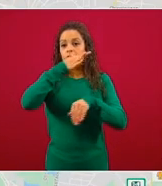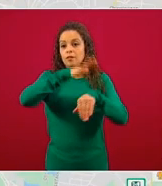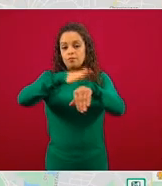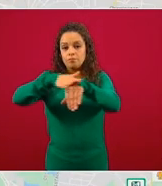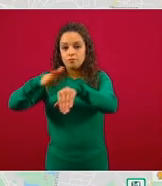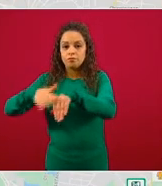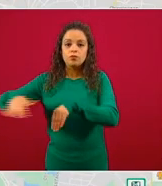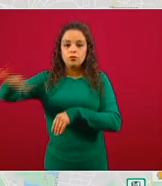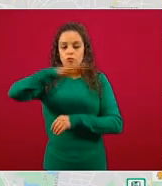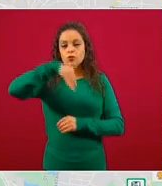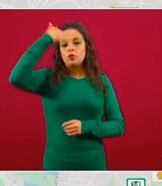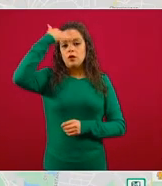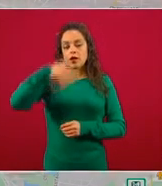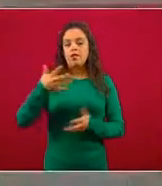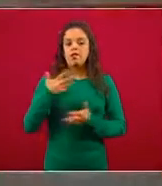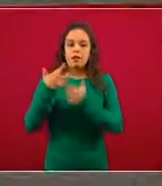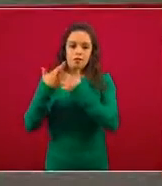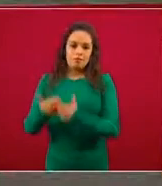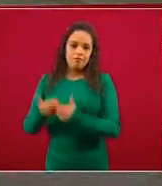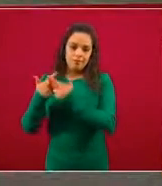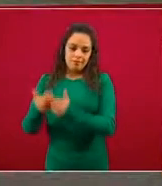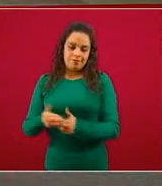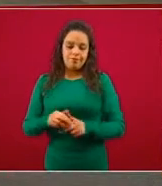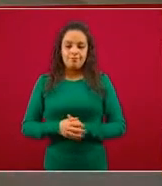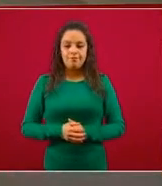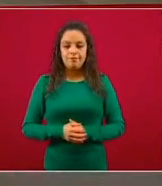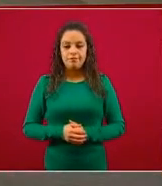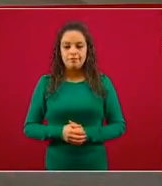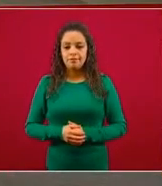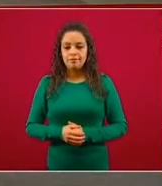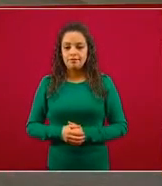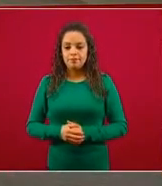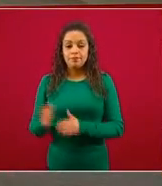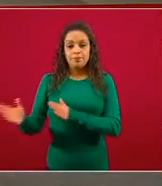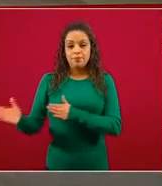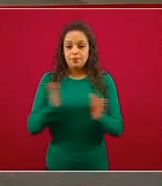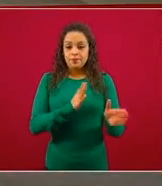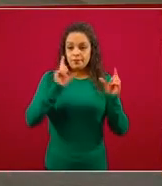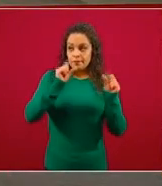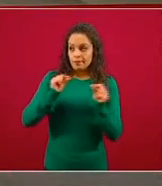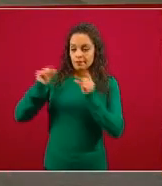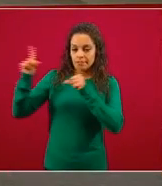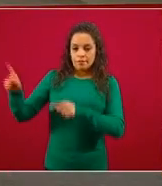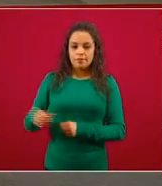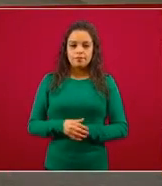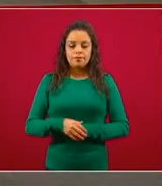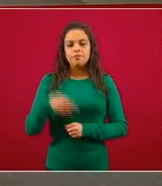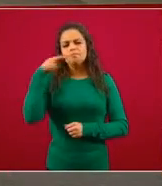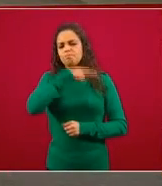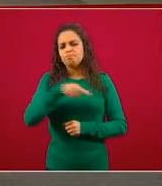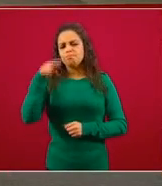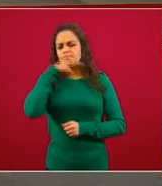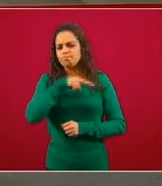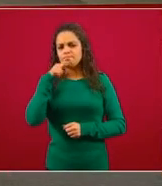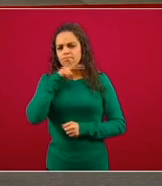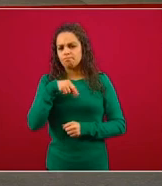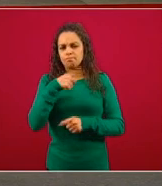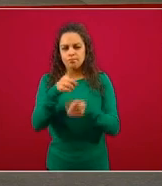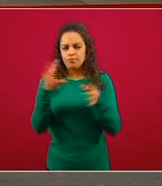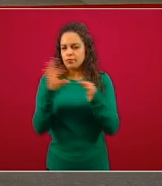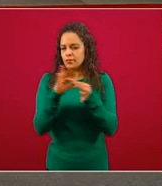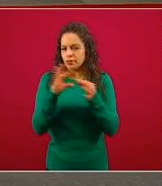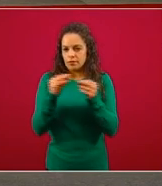ventilators. Si pasamos a la presentación, Now let's go to the muy rápidamente presentation. quiero decirles,